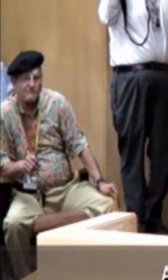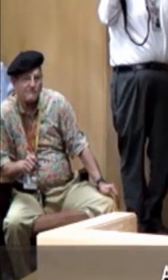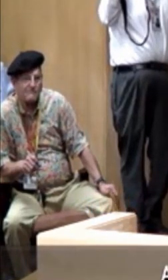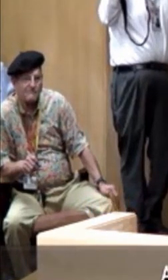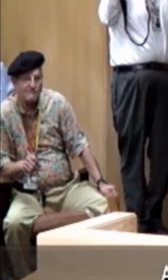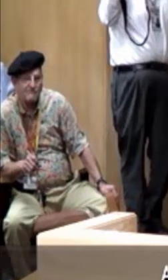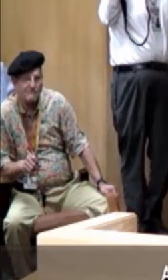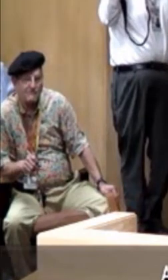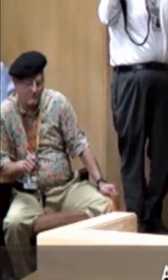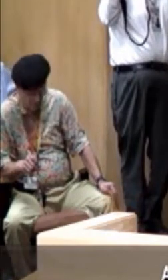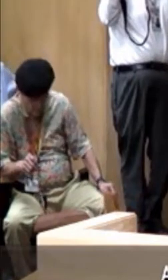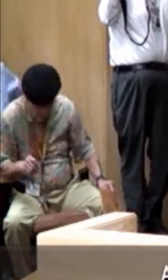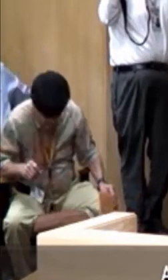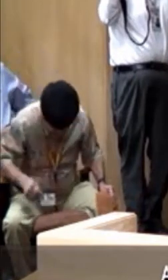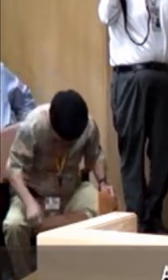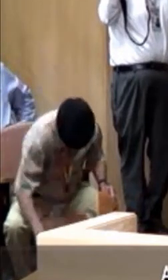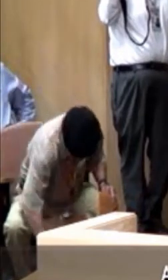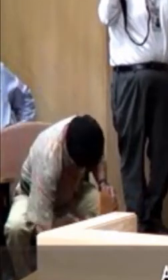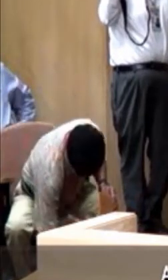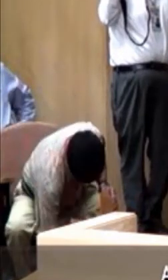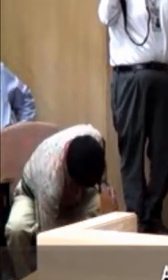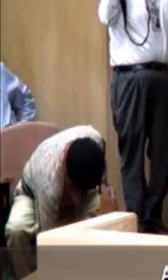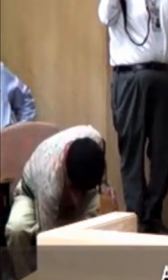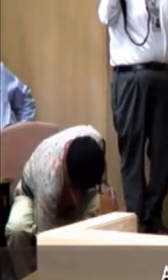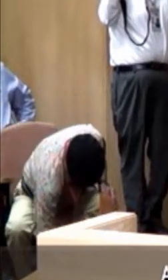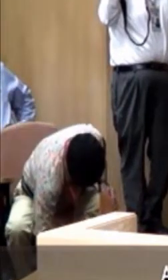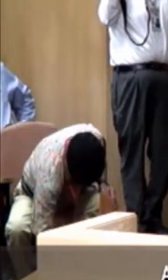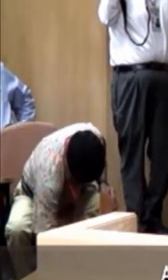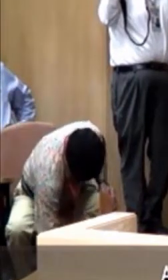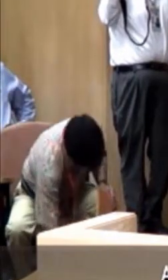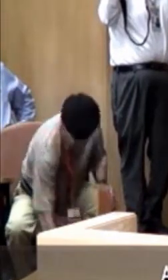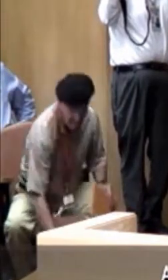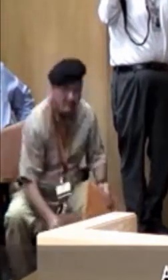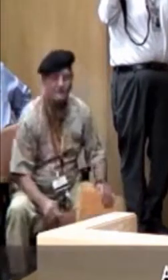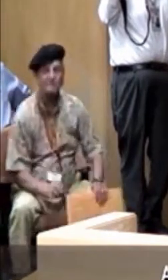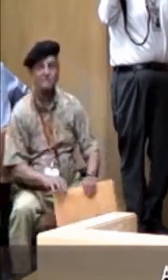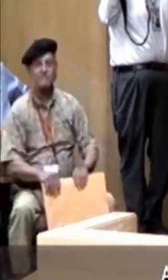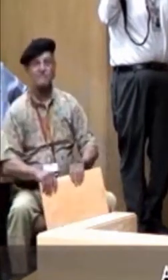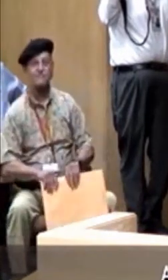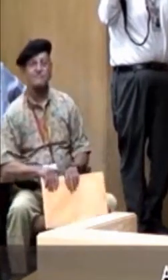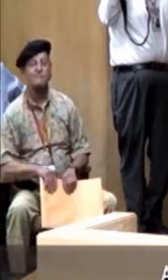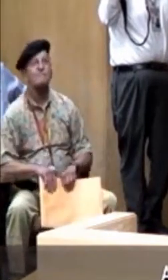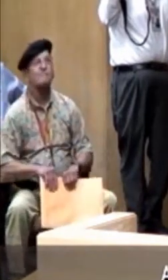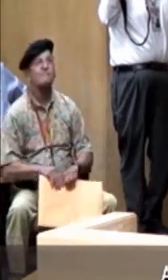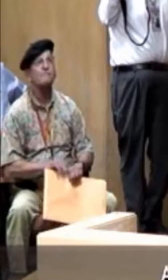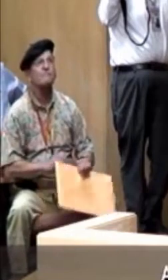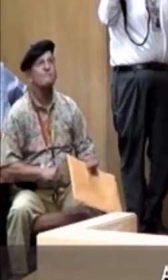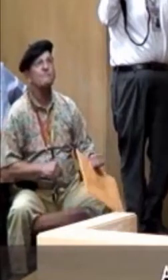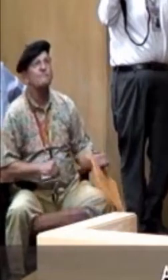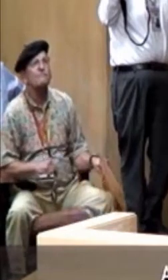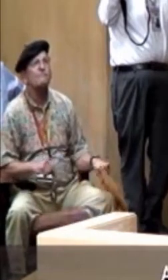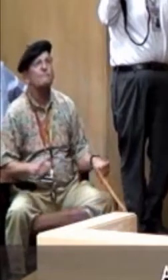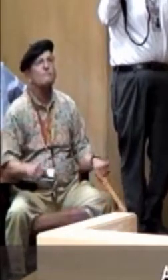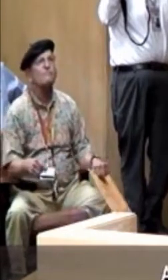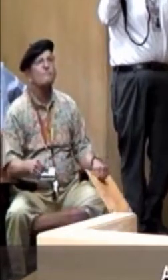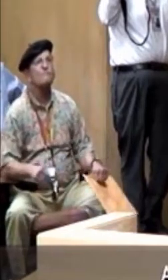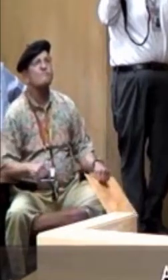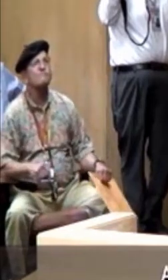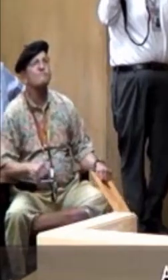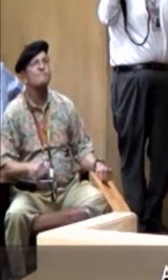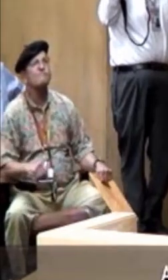ordinance. The people of El Paso voted you all into office, and now their votes no longer